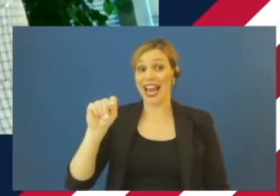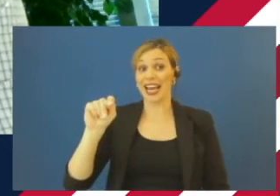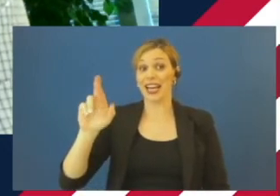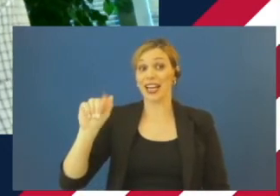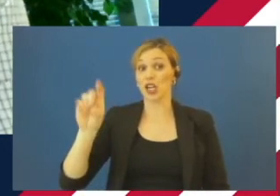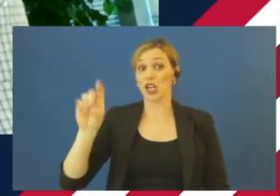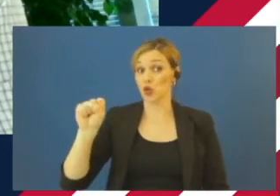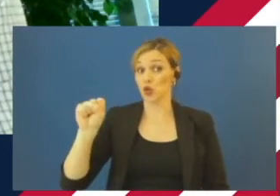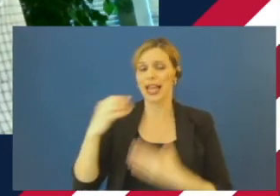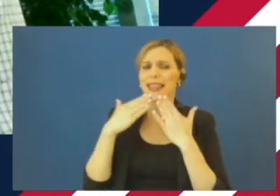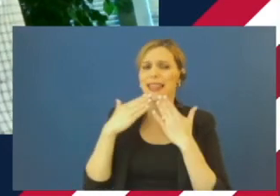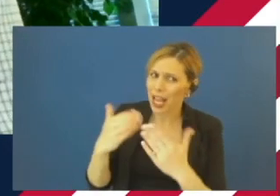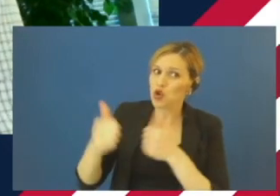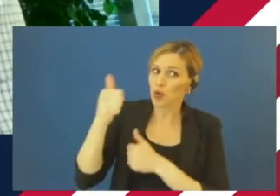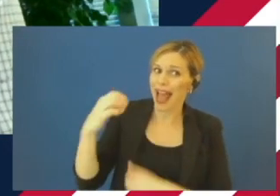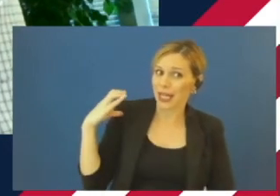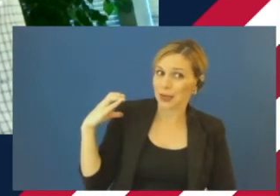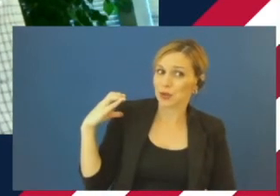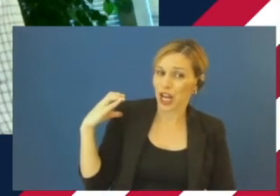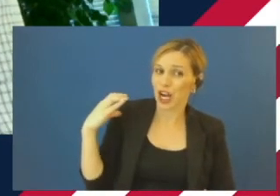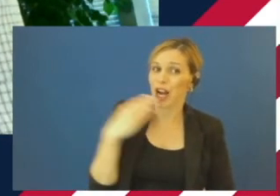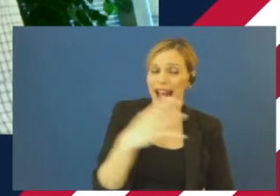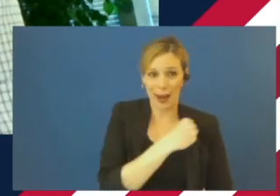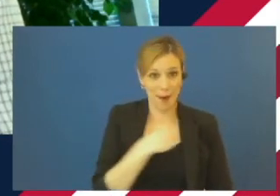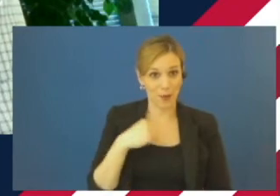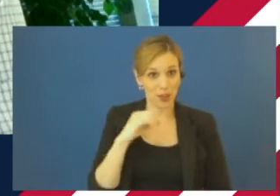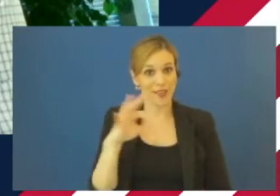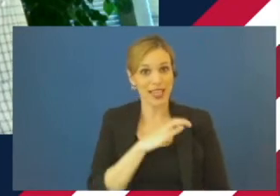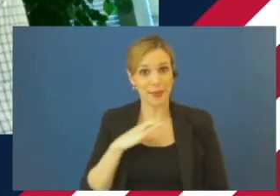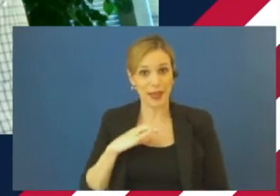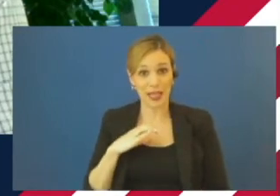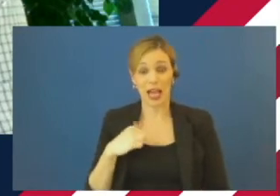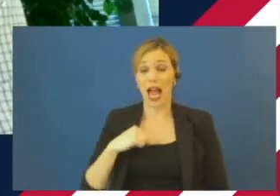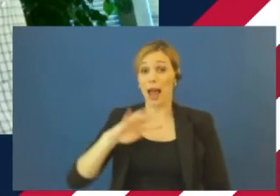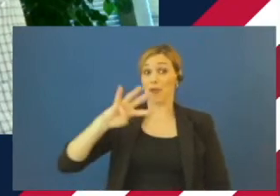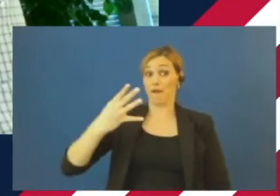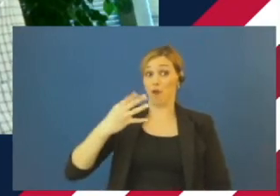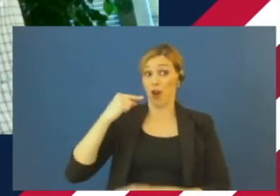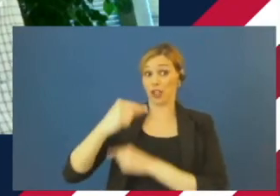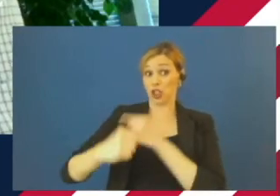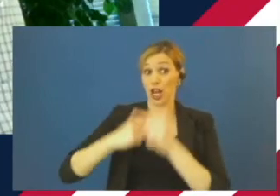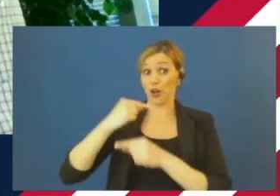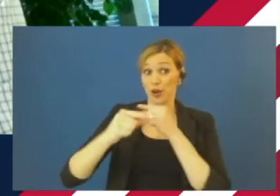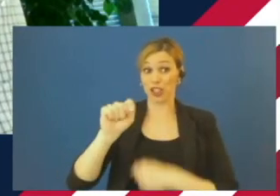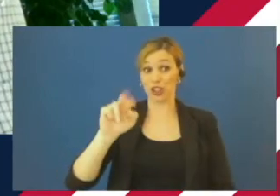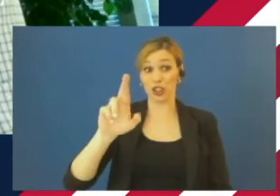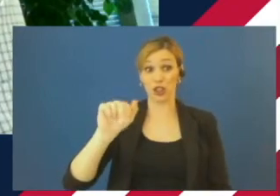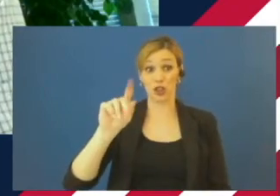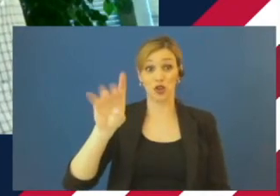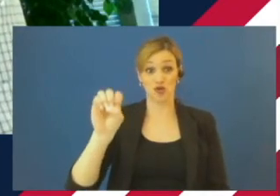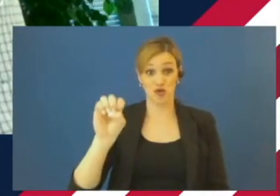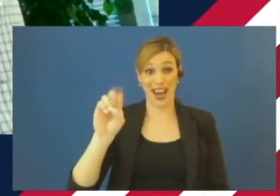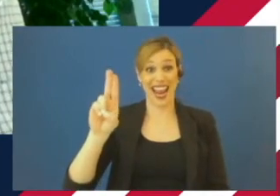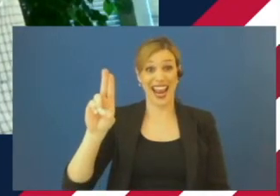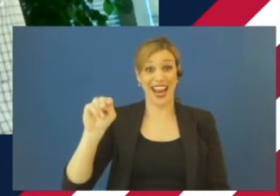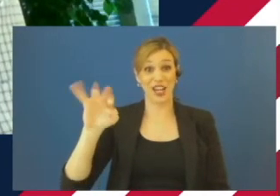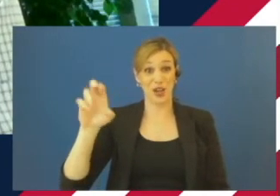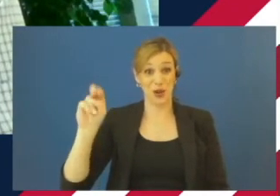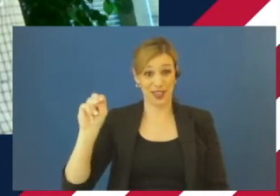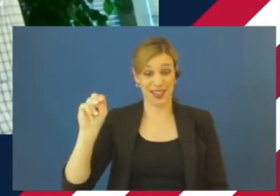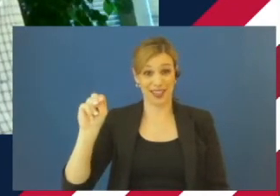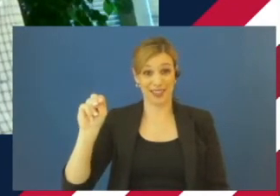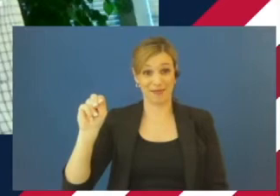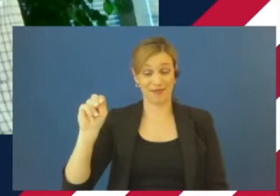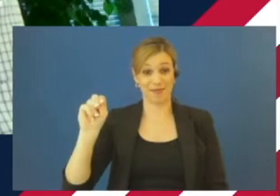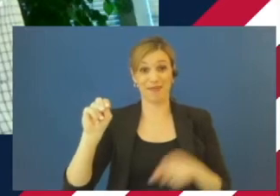committee. As a fourth generation trade unionist, I just want to say I'm proud to follow my brother Terrence there in the words he